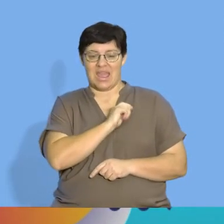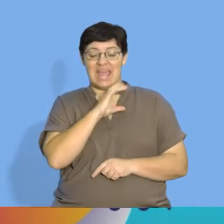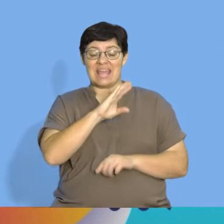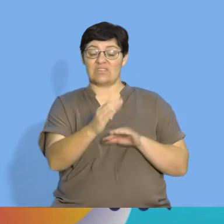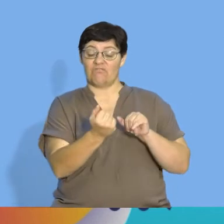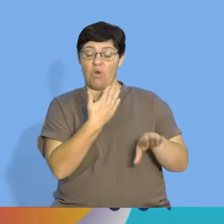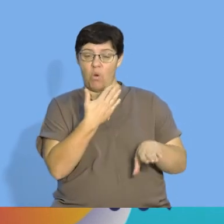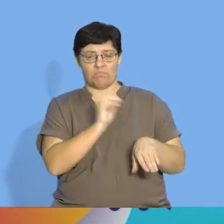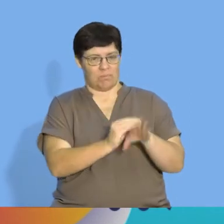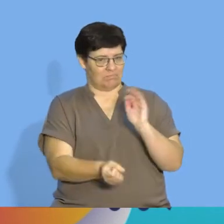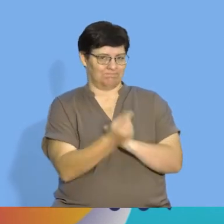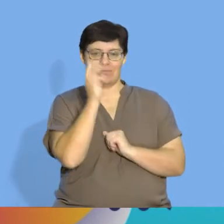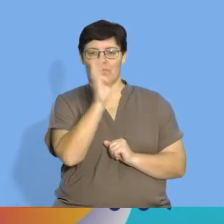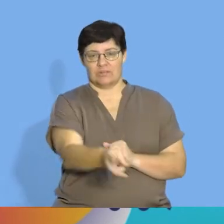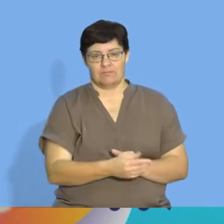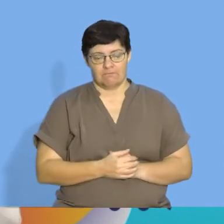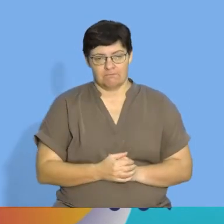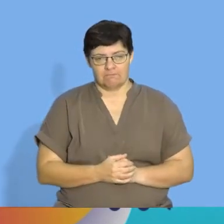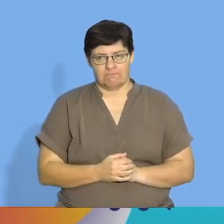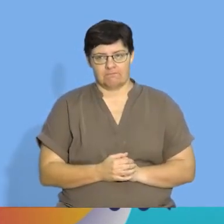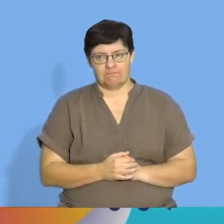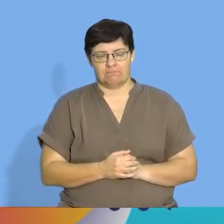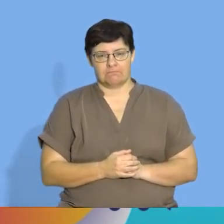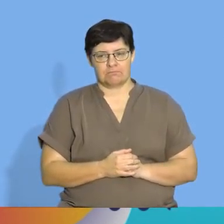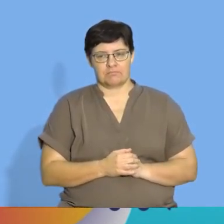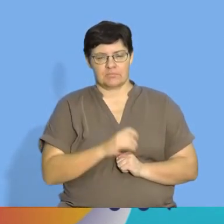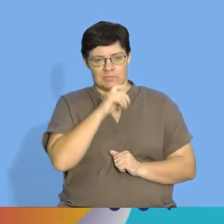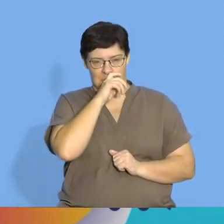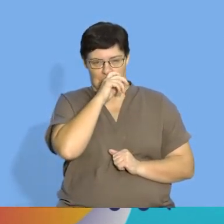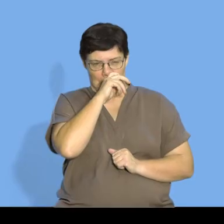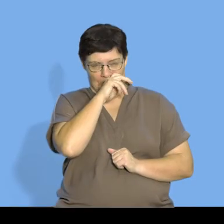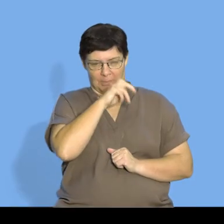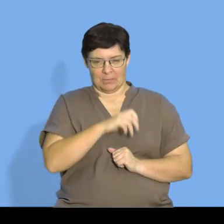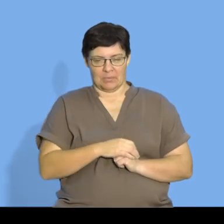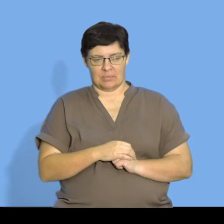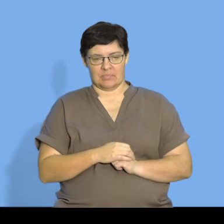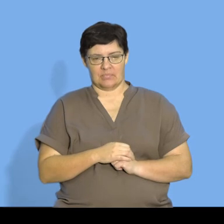will result in cash flow problems.